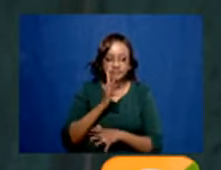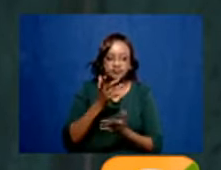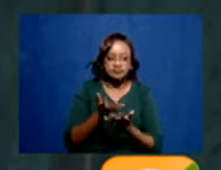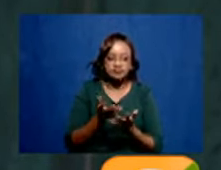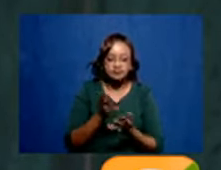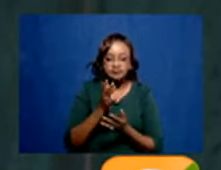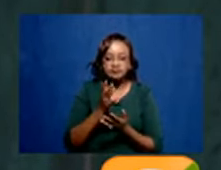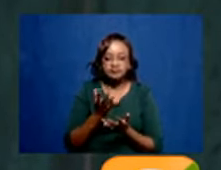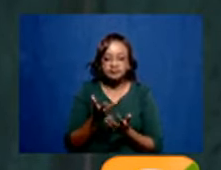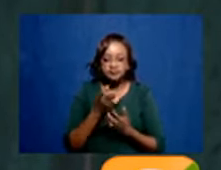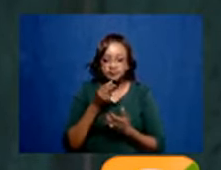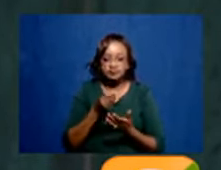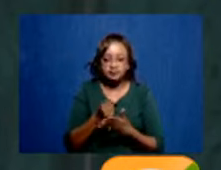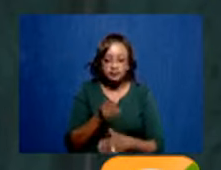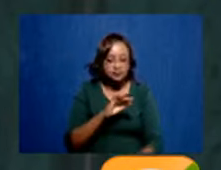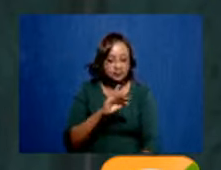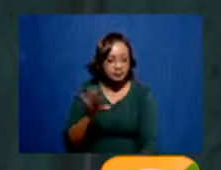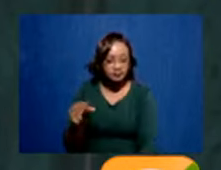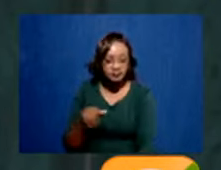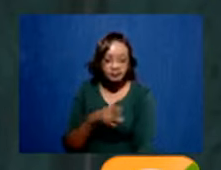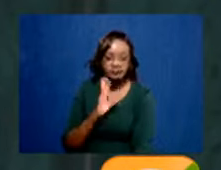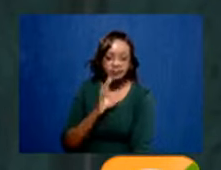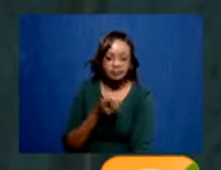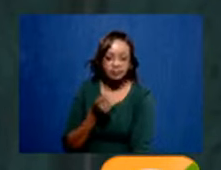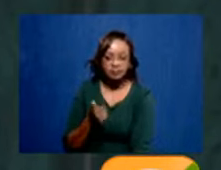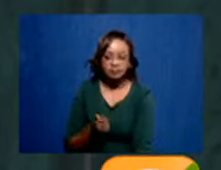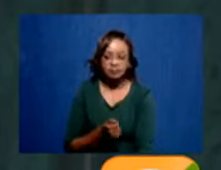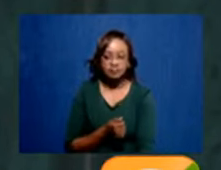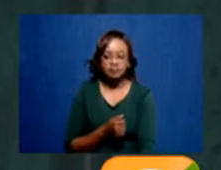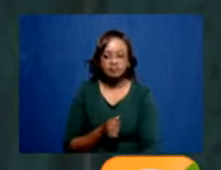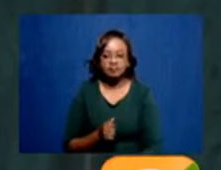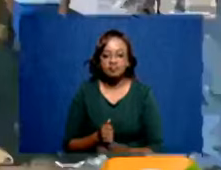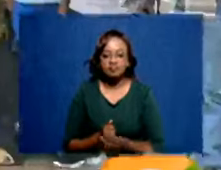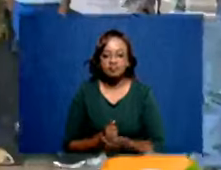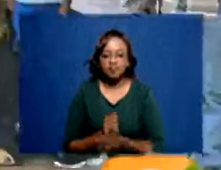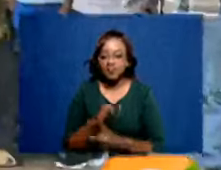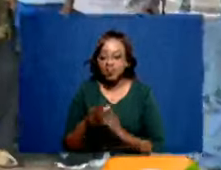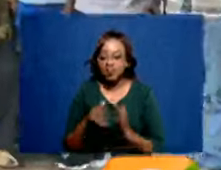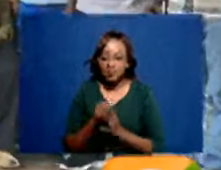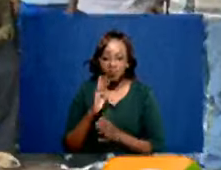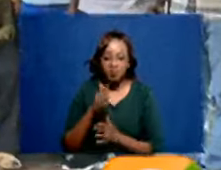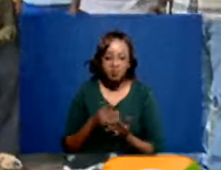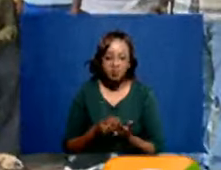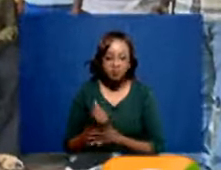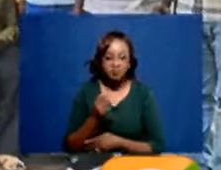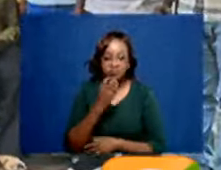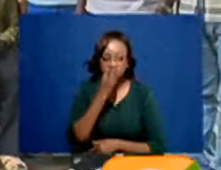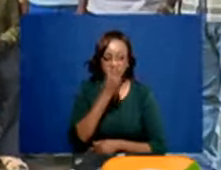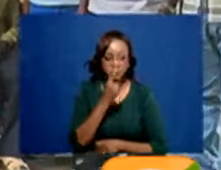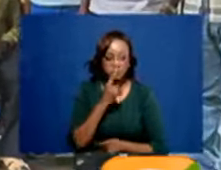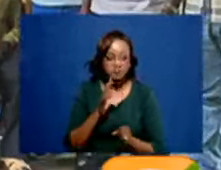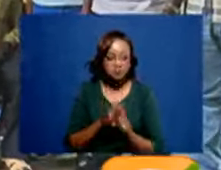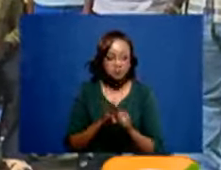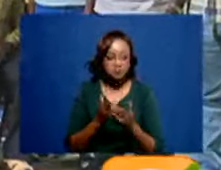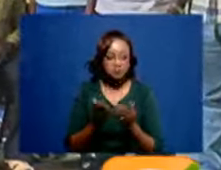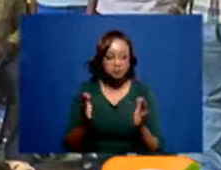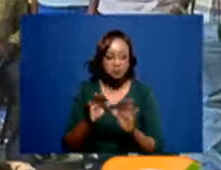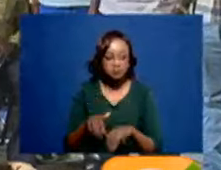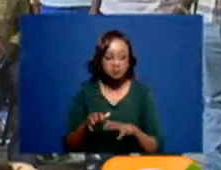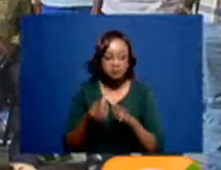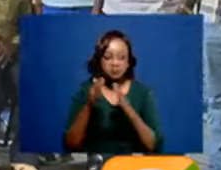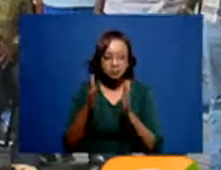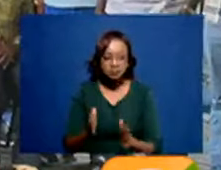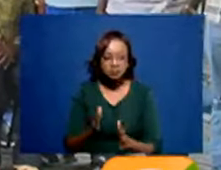mkulima wa hapa, kila mkulima atakuwa amelipwa. Ruto's assurance to farmers comes